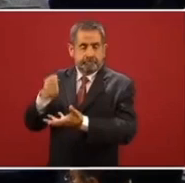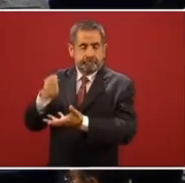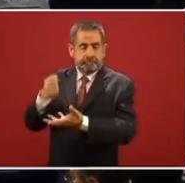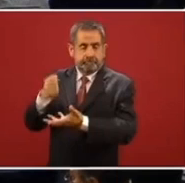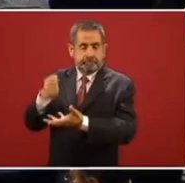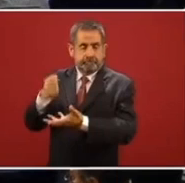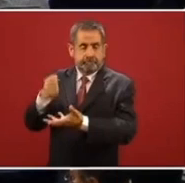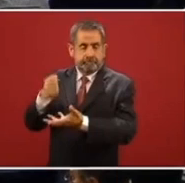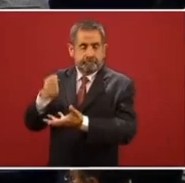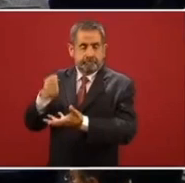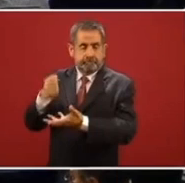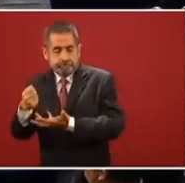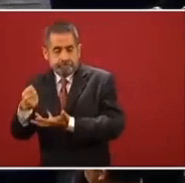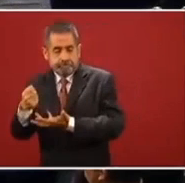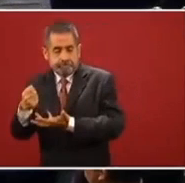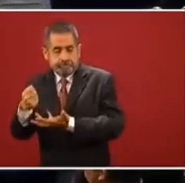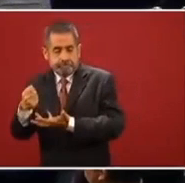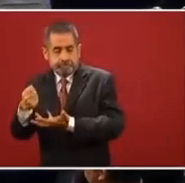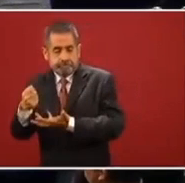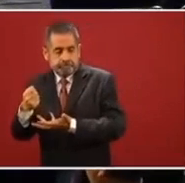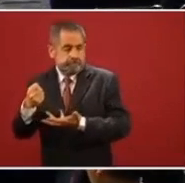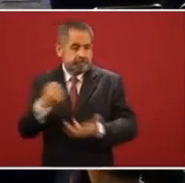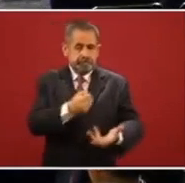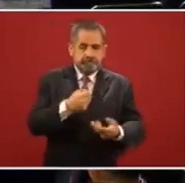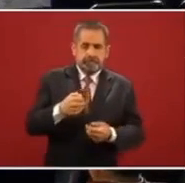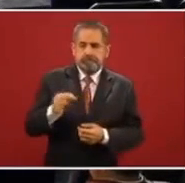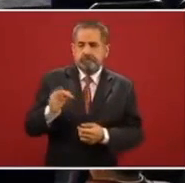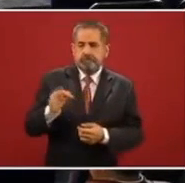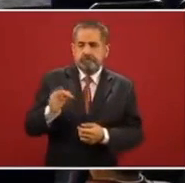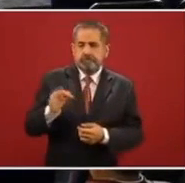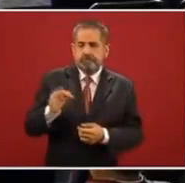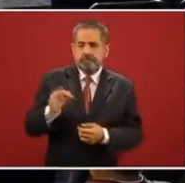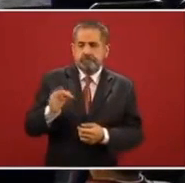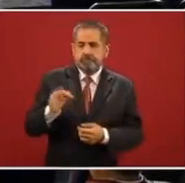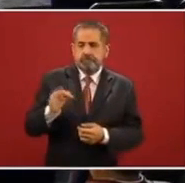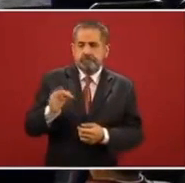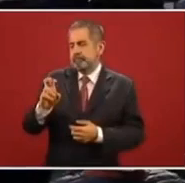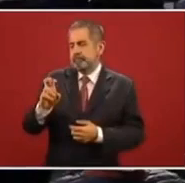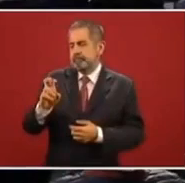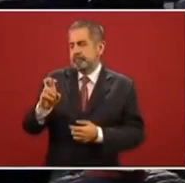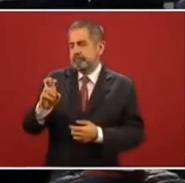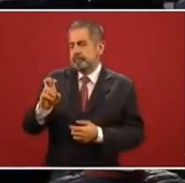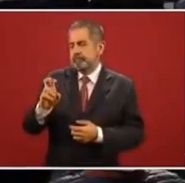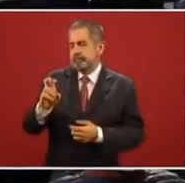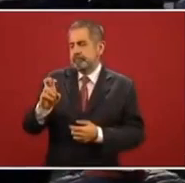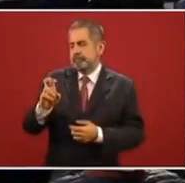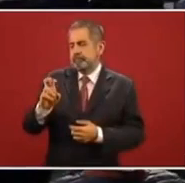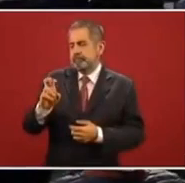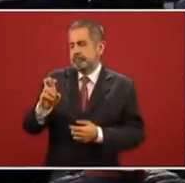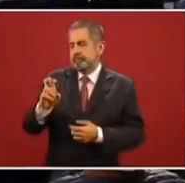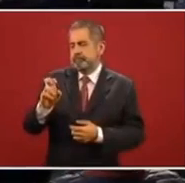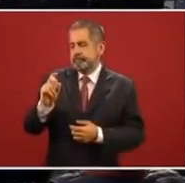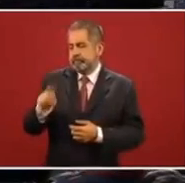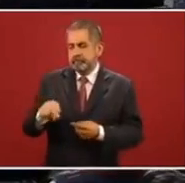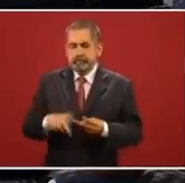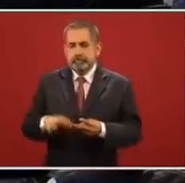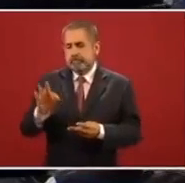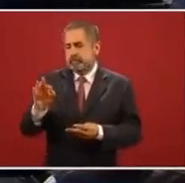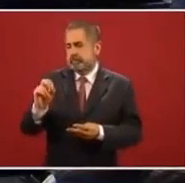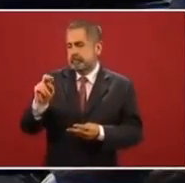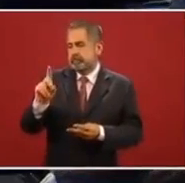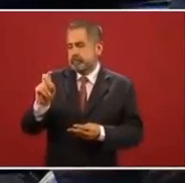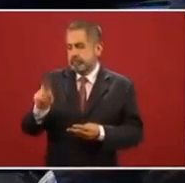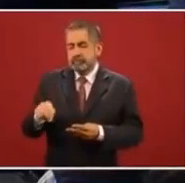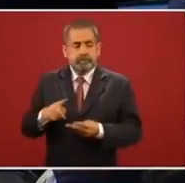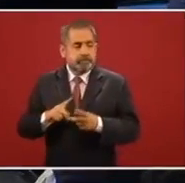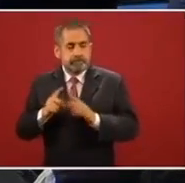includes the reserve funds, el FOPREDEN y el FOPREDE, FONDEN, que son fondos